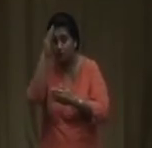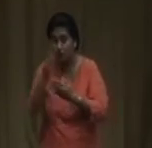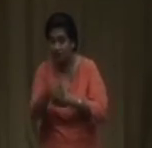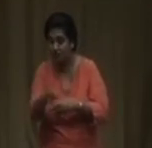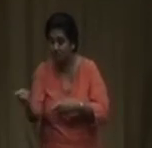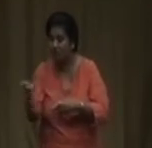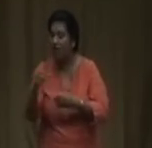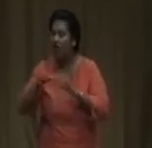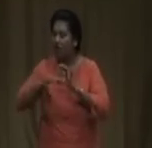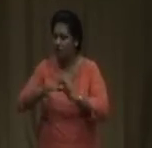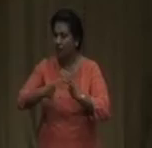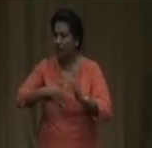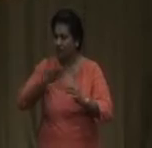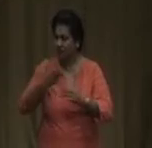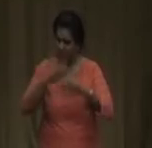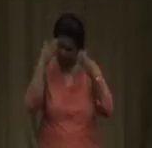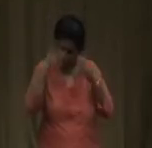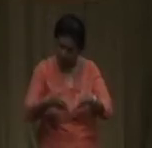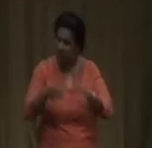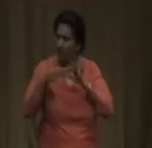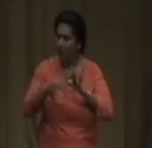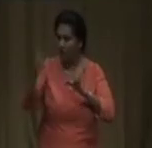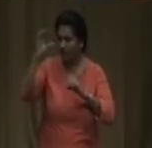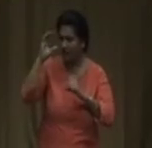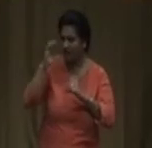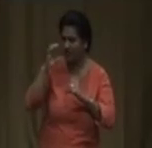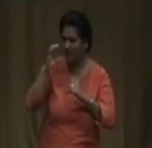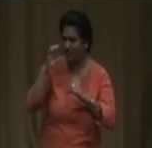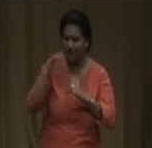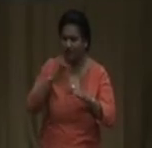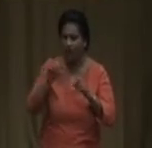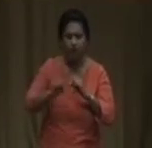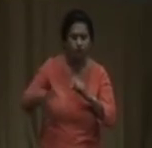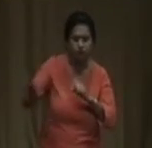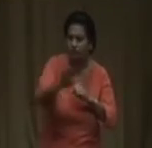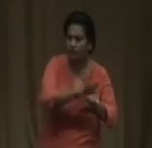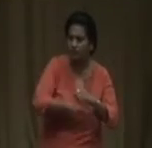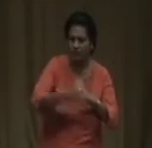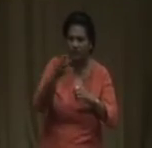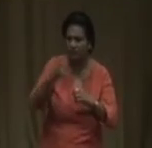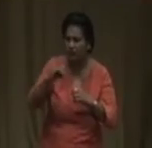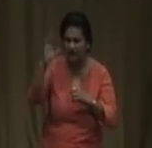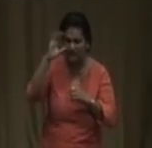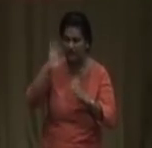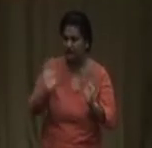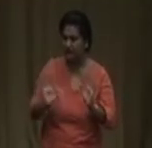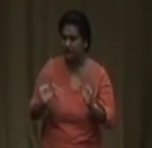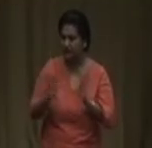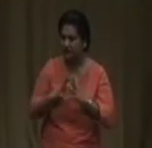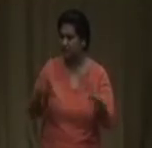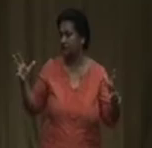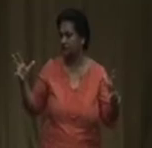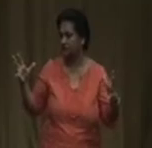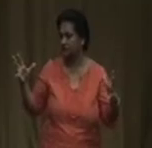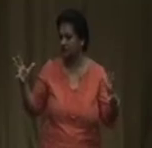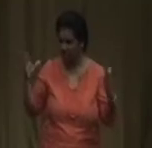interests. In other words, they could focus on the countries or islands of the Pacific region of their particular interest and source open